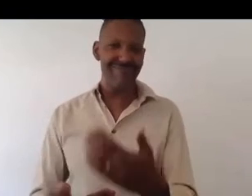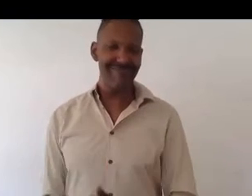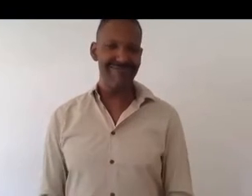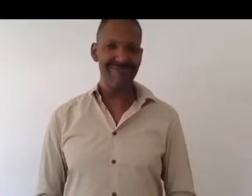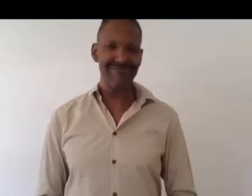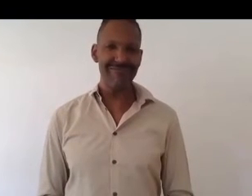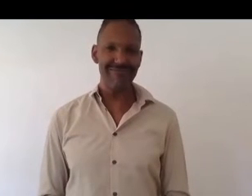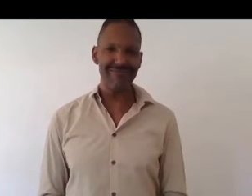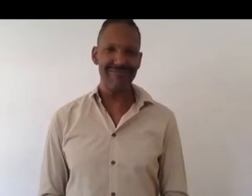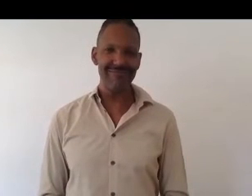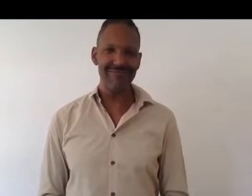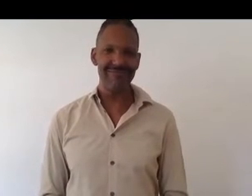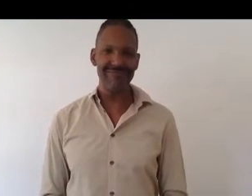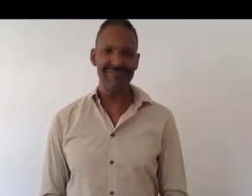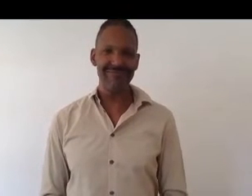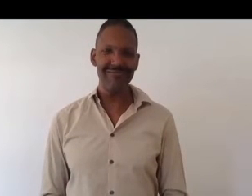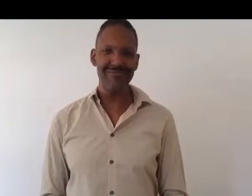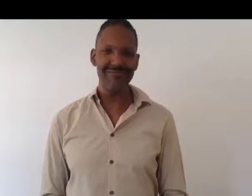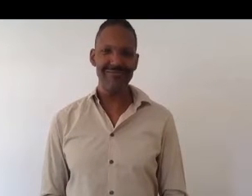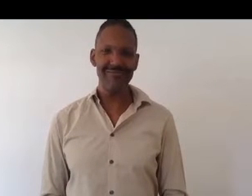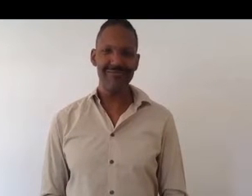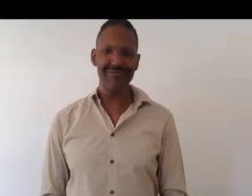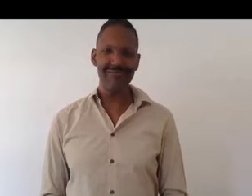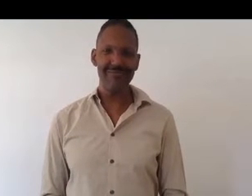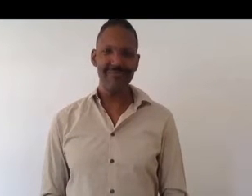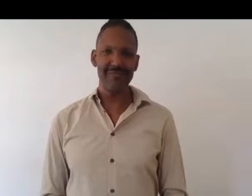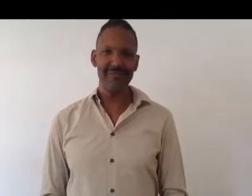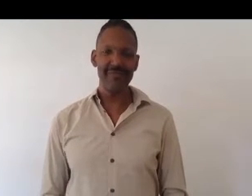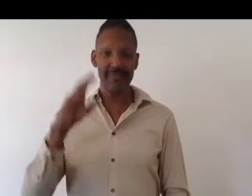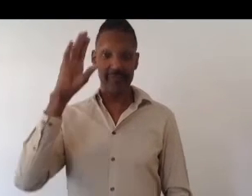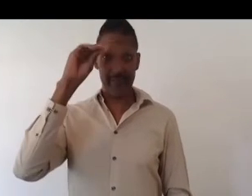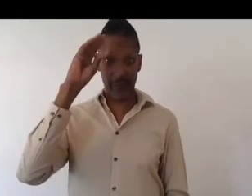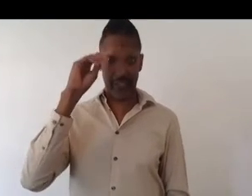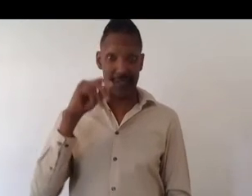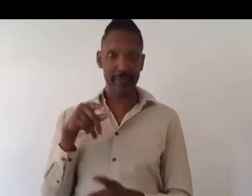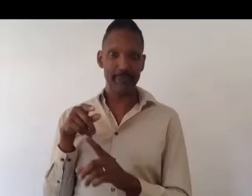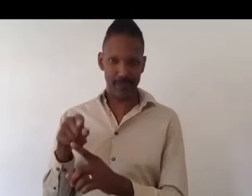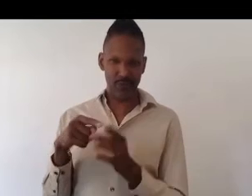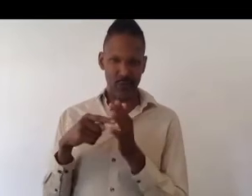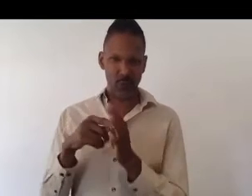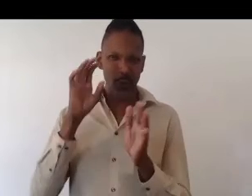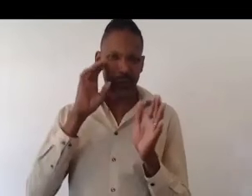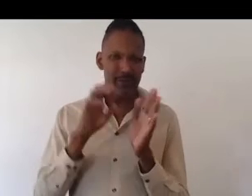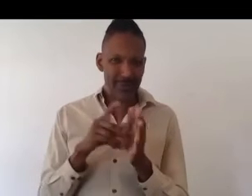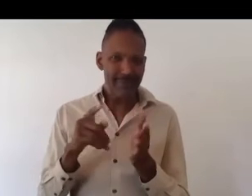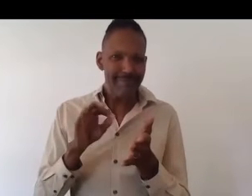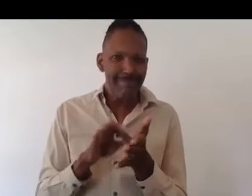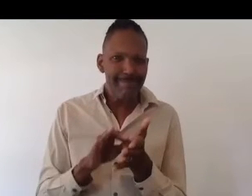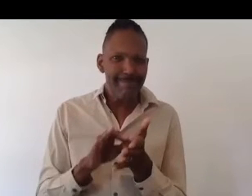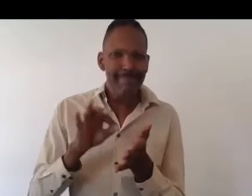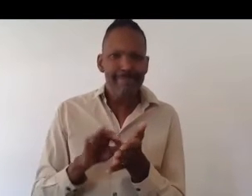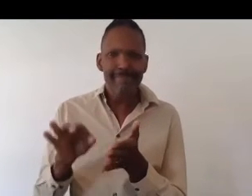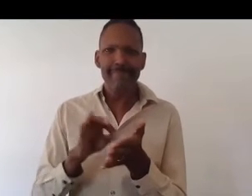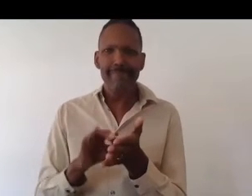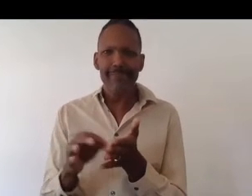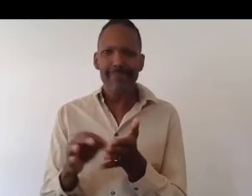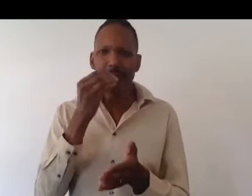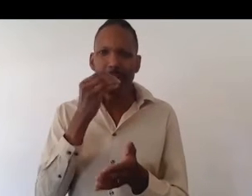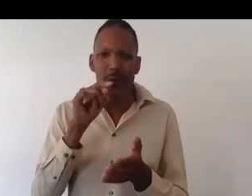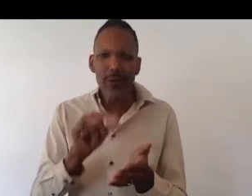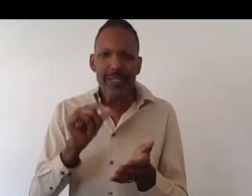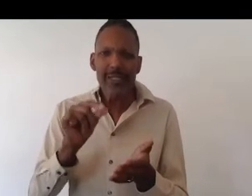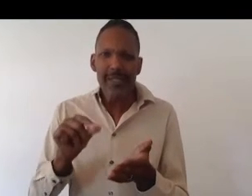boy was in a preschool classroom in New Jersey, they did number composition, and he starts doing it with his lunch. It's